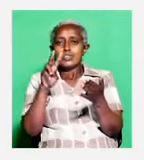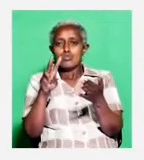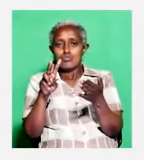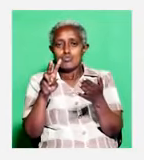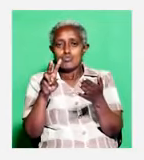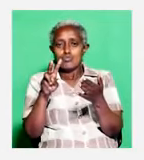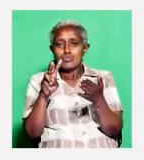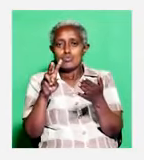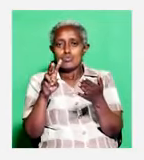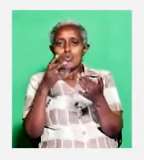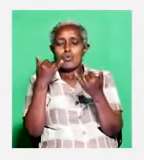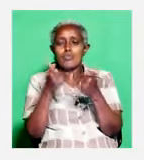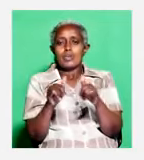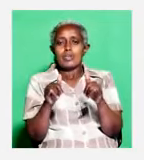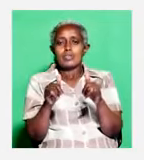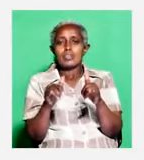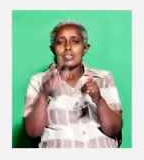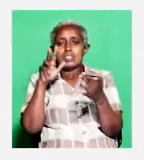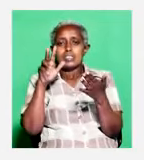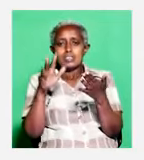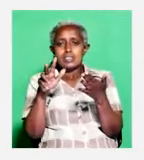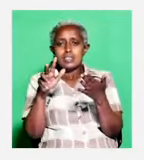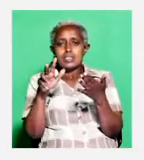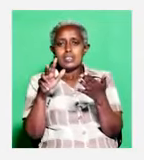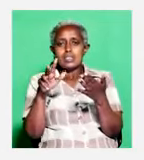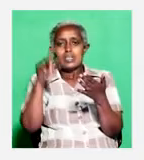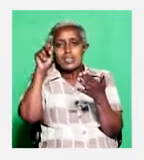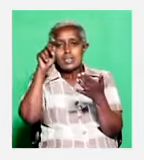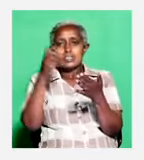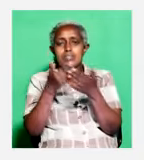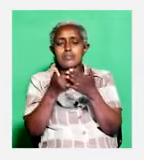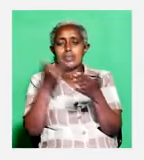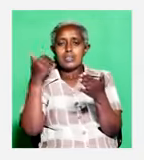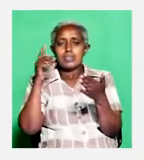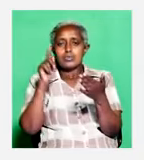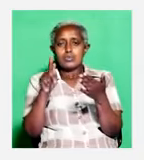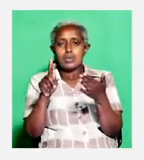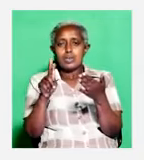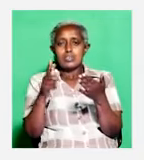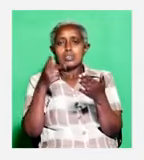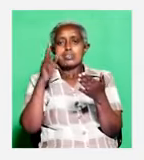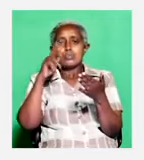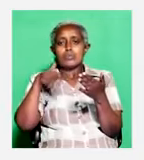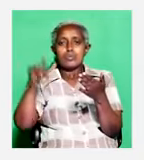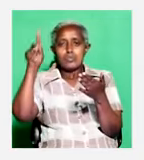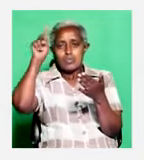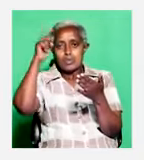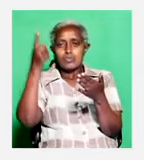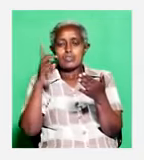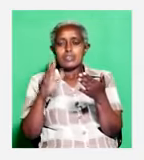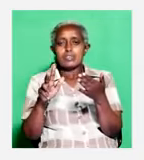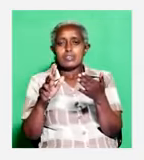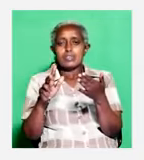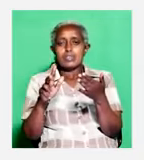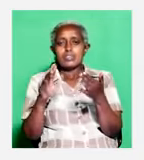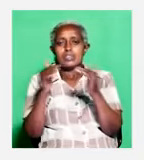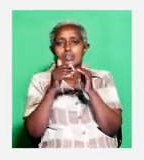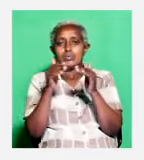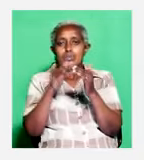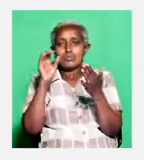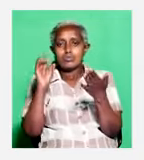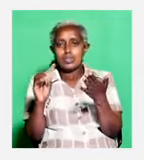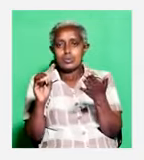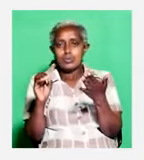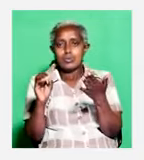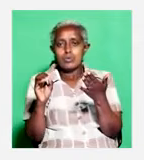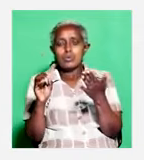2 over 3 x minus 1, the power of 1 over 3 is equals to